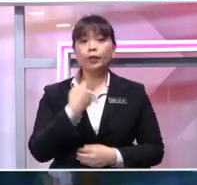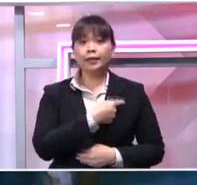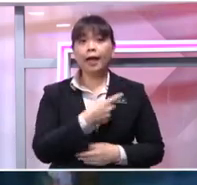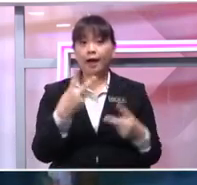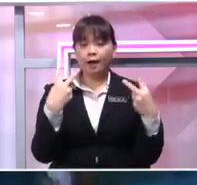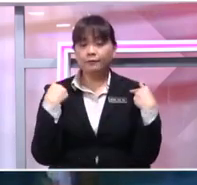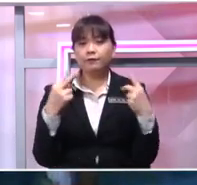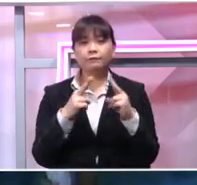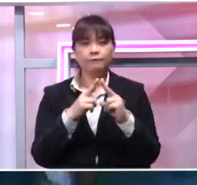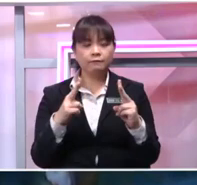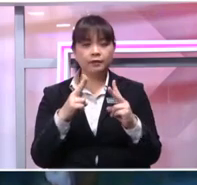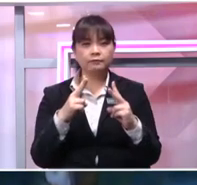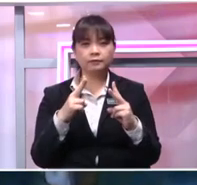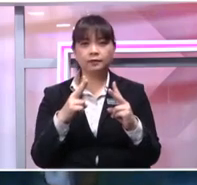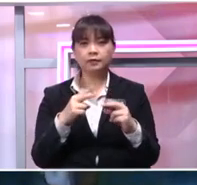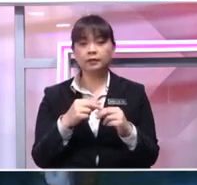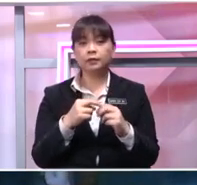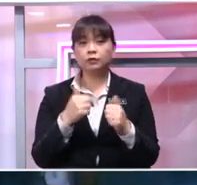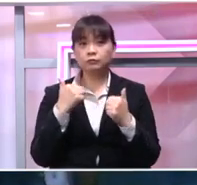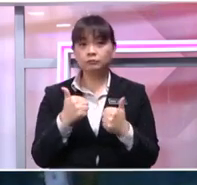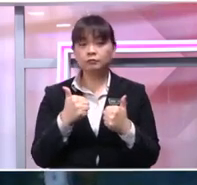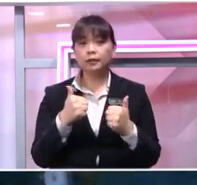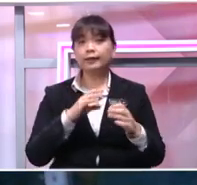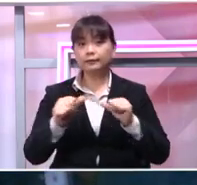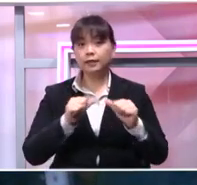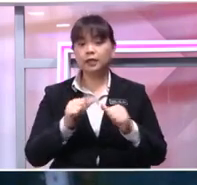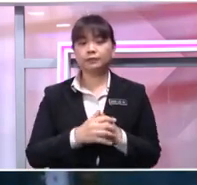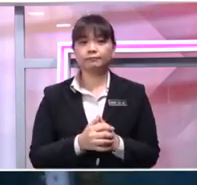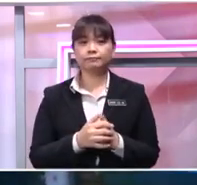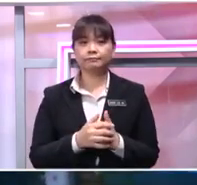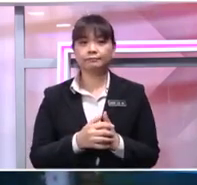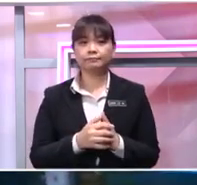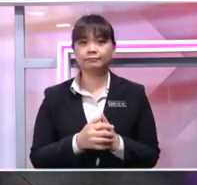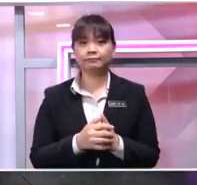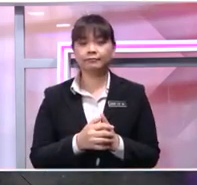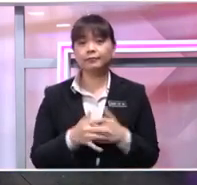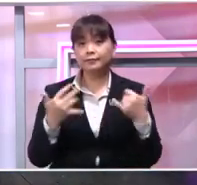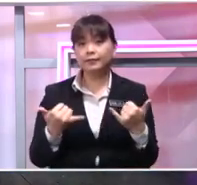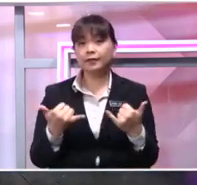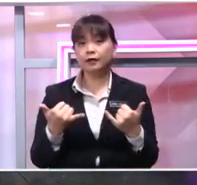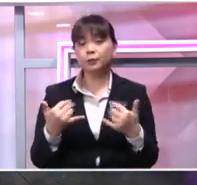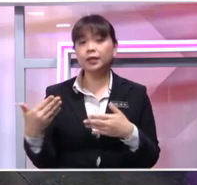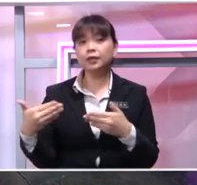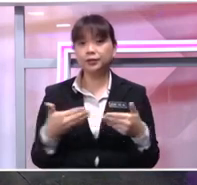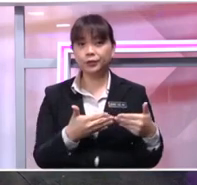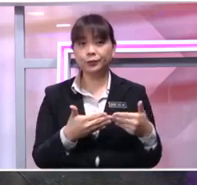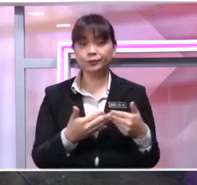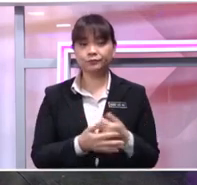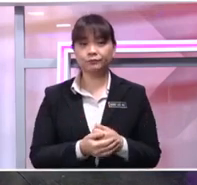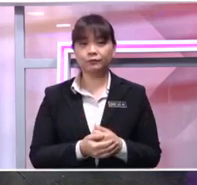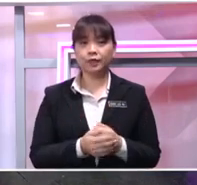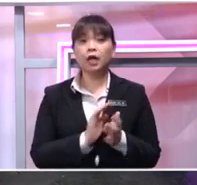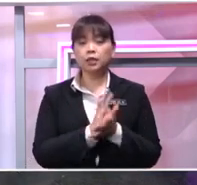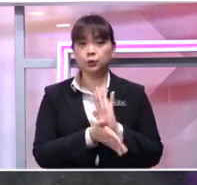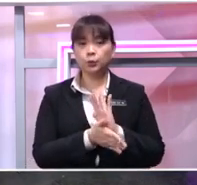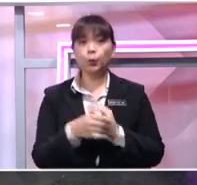interesting activity to be shared with every one of you who are now watching. So, teacher, okay. Let's go with the next activity. Okay, so